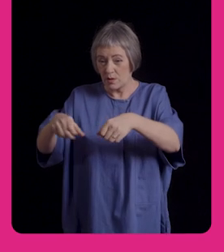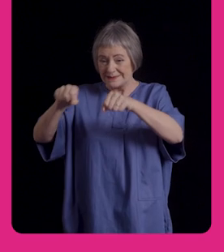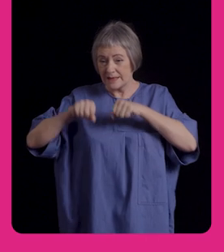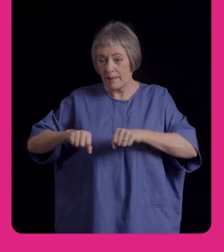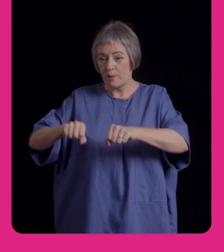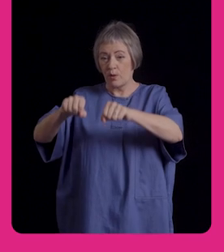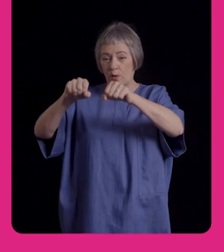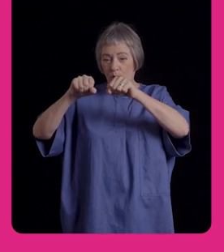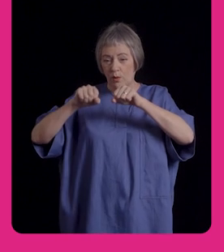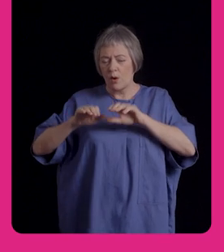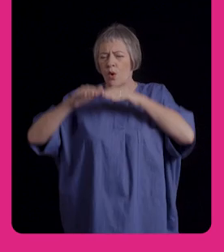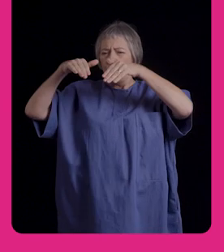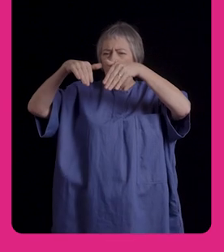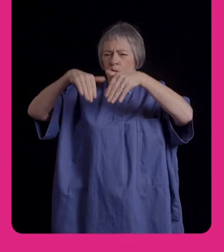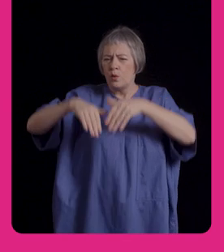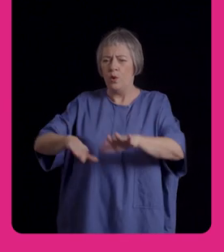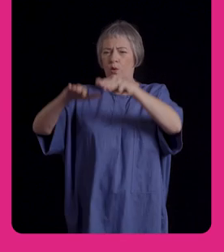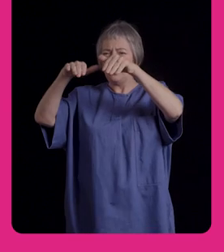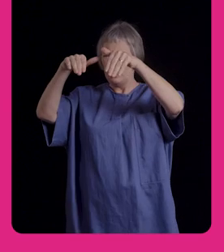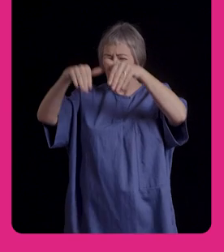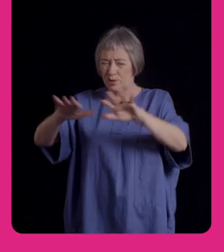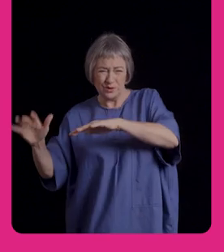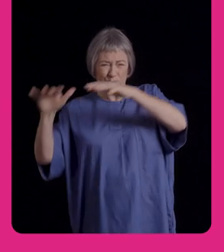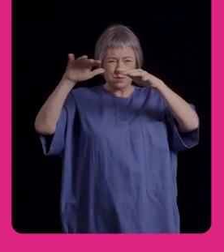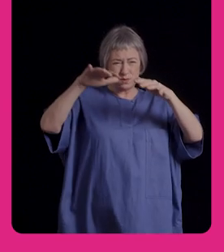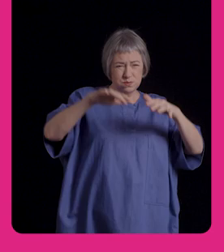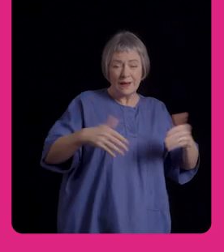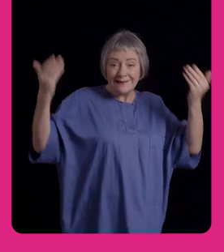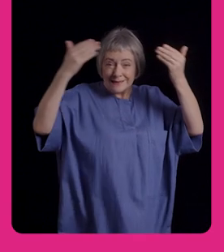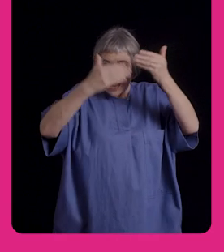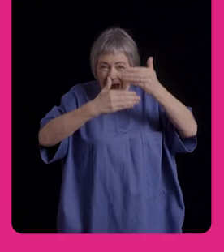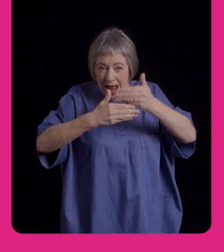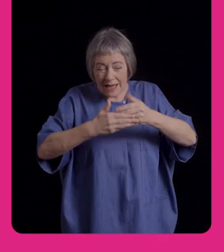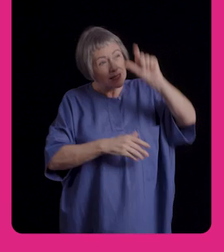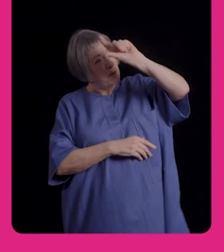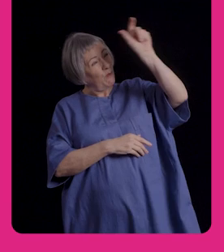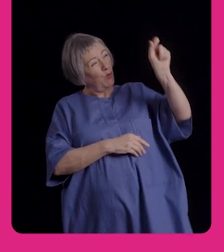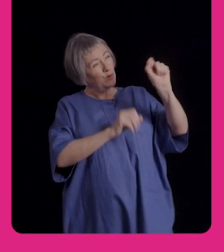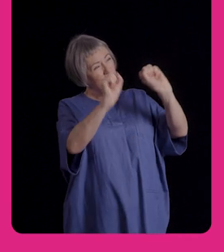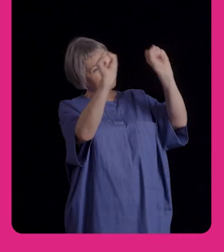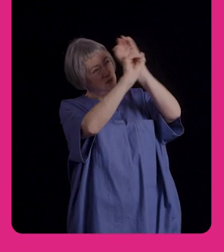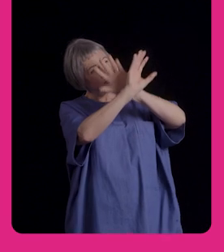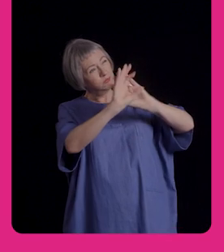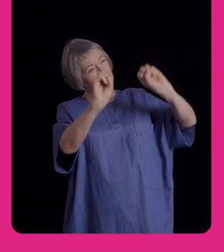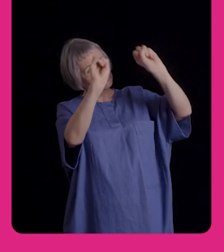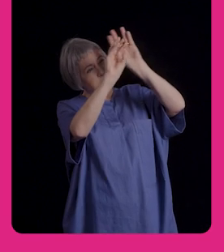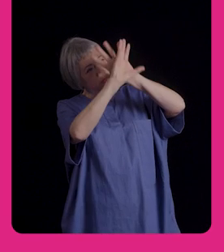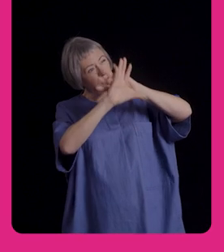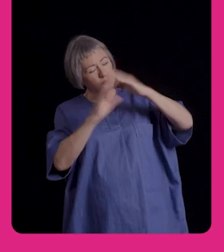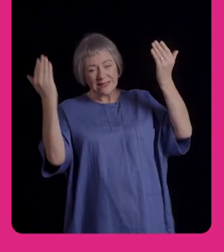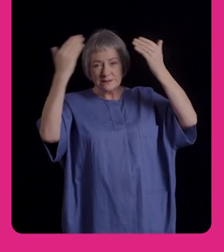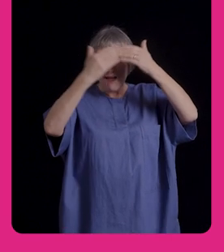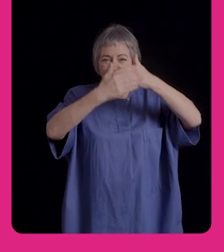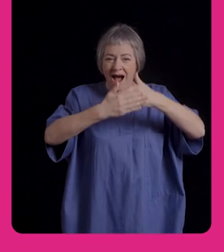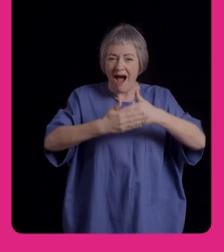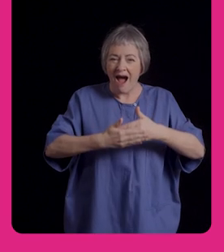sailboat, rising and falling on choppy waters. It is night. The moon is covered by clouds, so it's pretty dark.